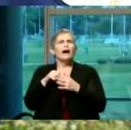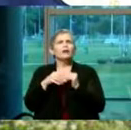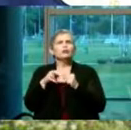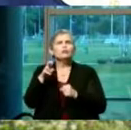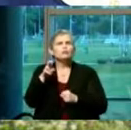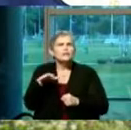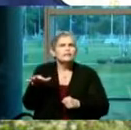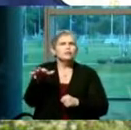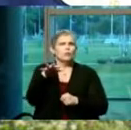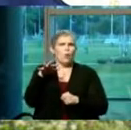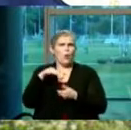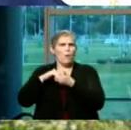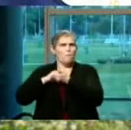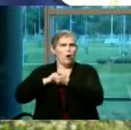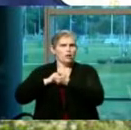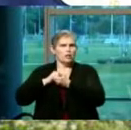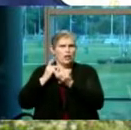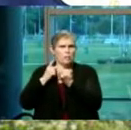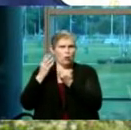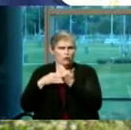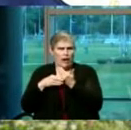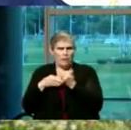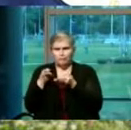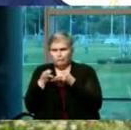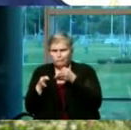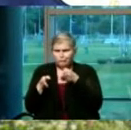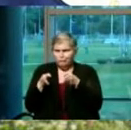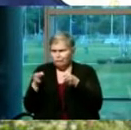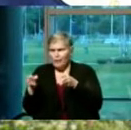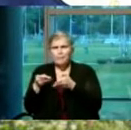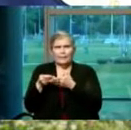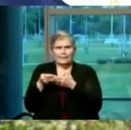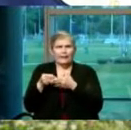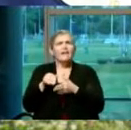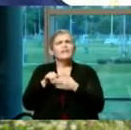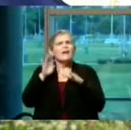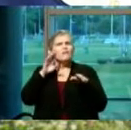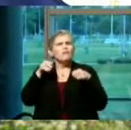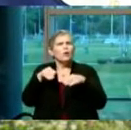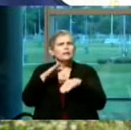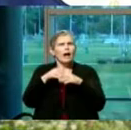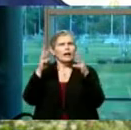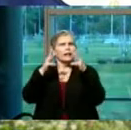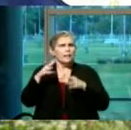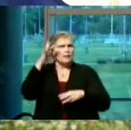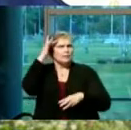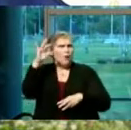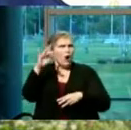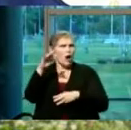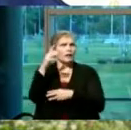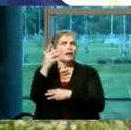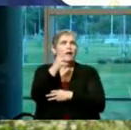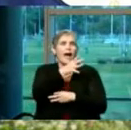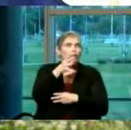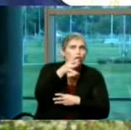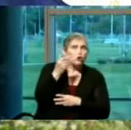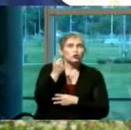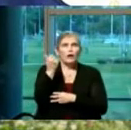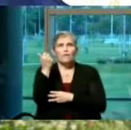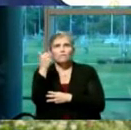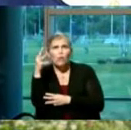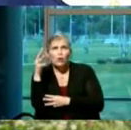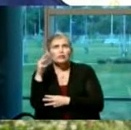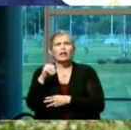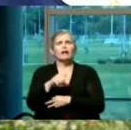Conservation Partnership Program, alternative funding arrangements effort, that focuses on climate-smart agriculture and forestry and other conservation